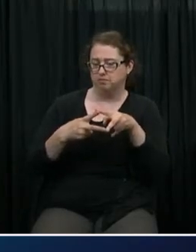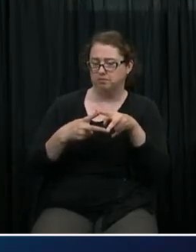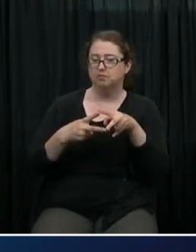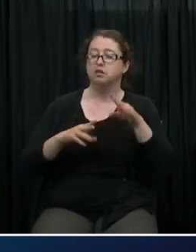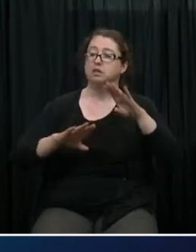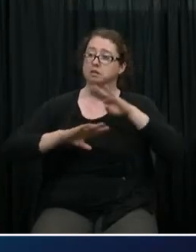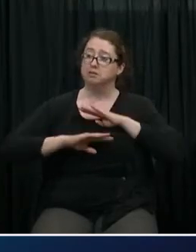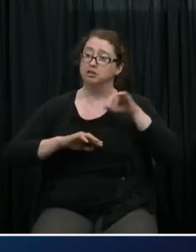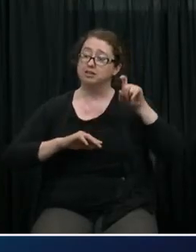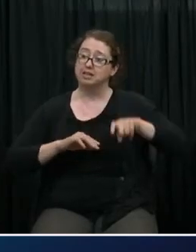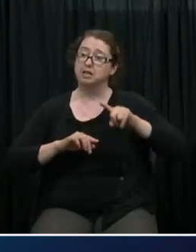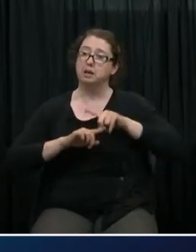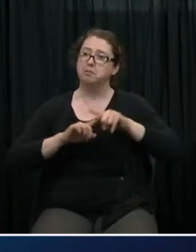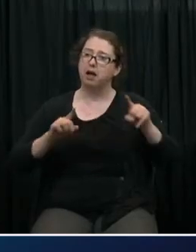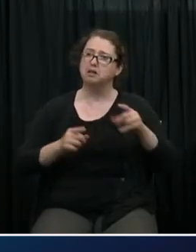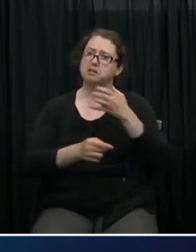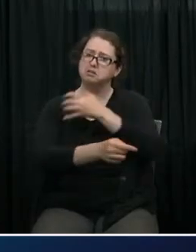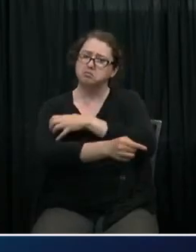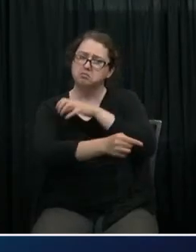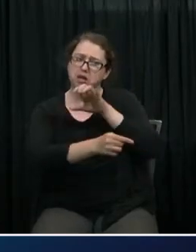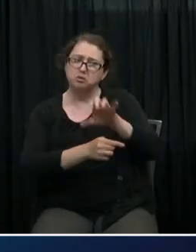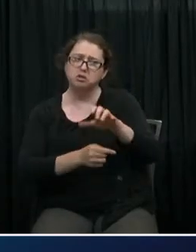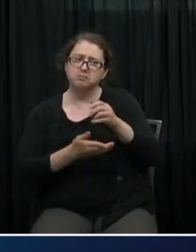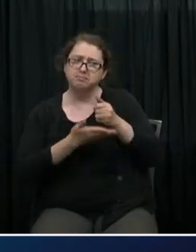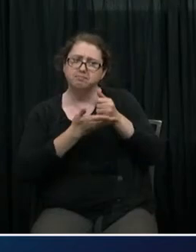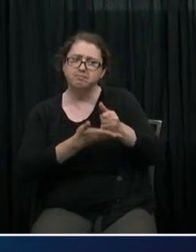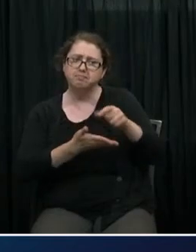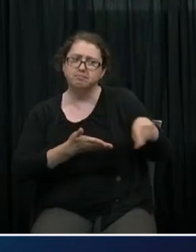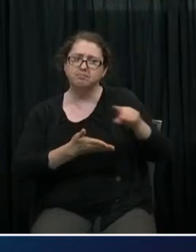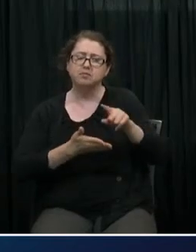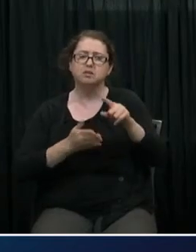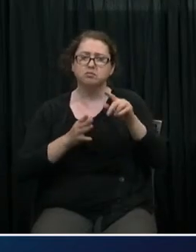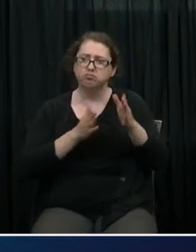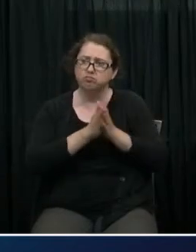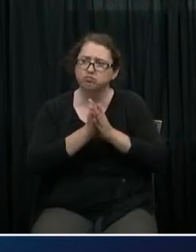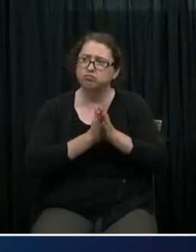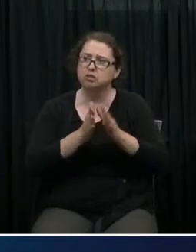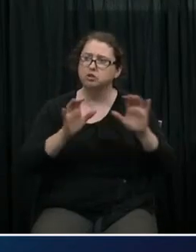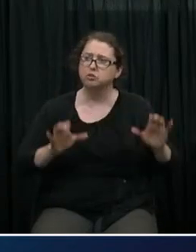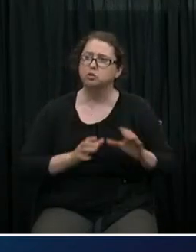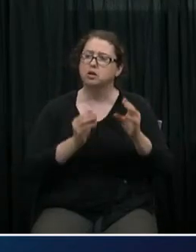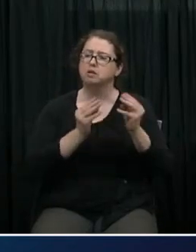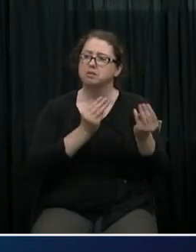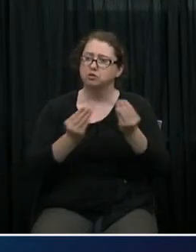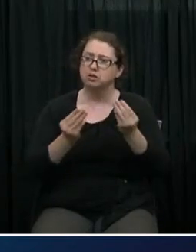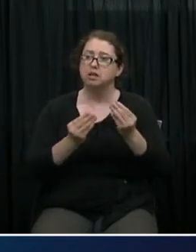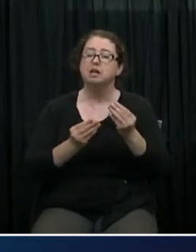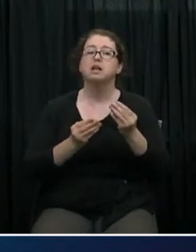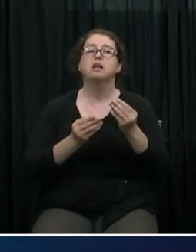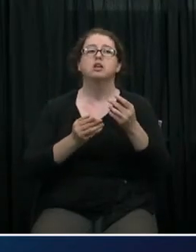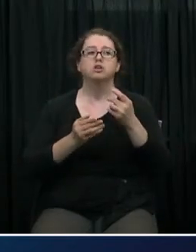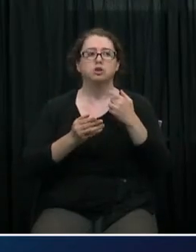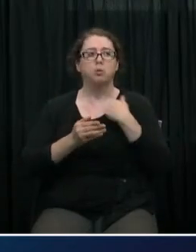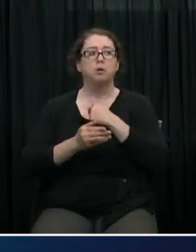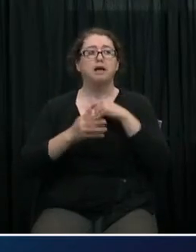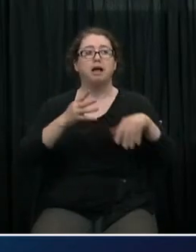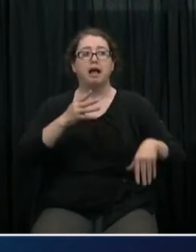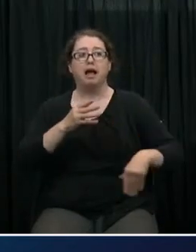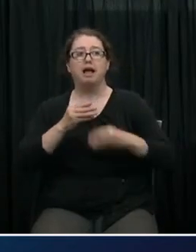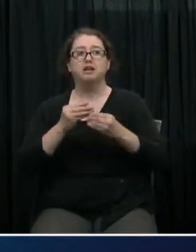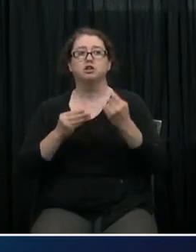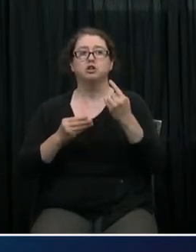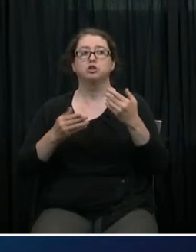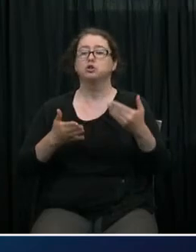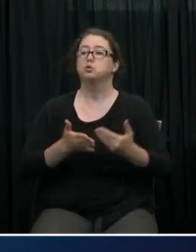but also equip and empower people for ministry. So it is recommended to add a new section, Adventist